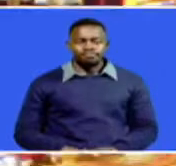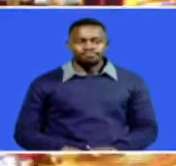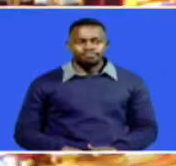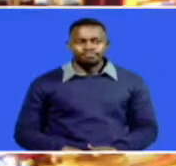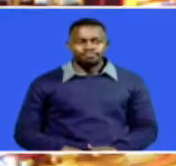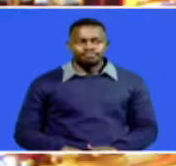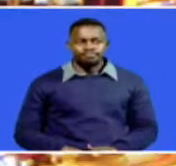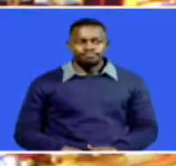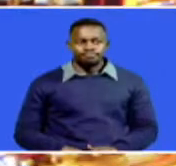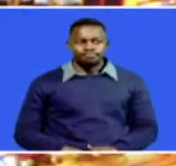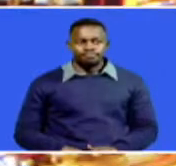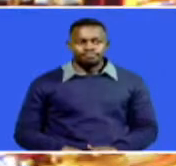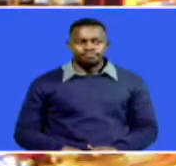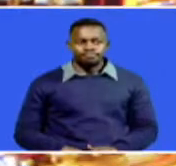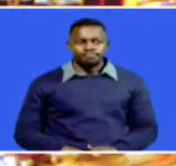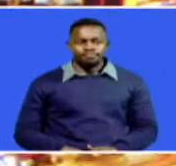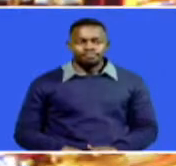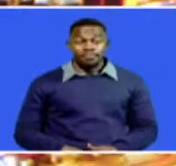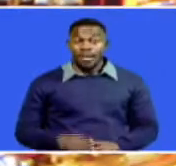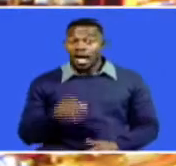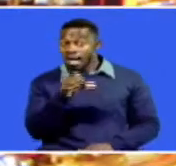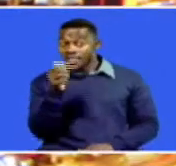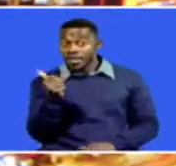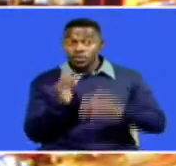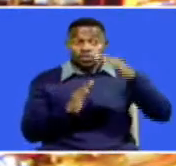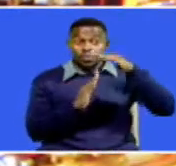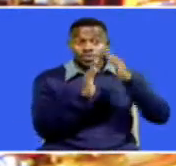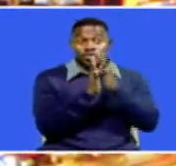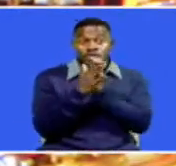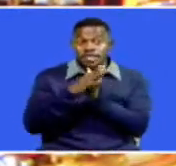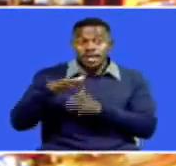Now let's take a look at news making headlines around the globe, and we start with an